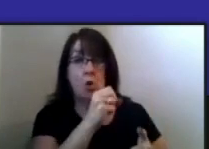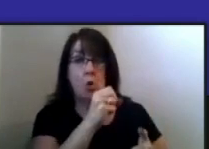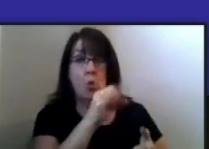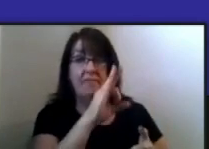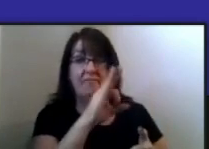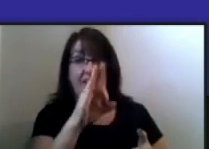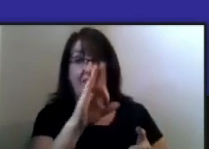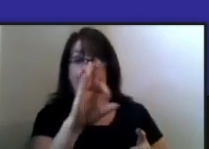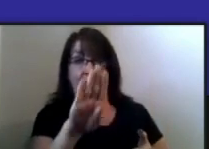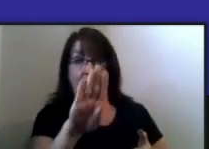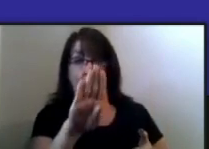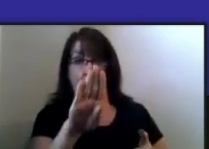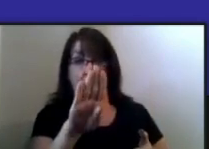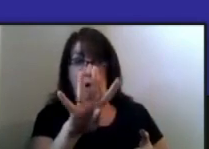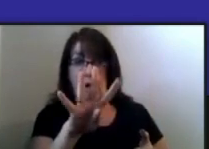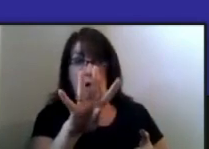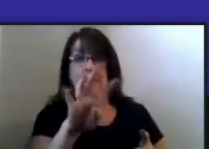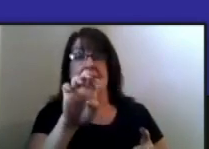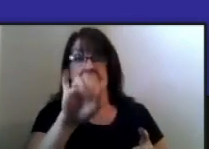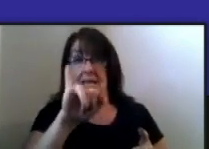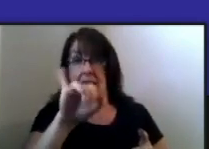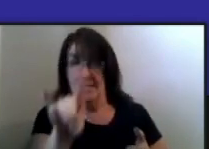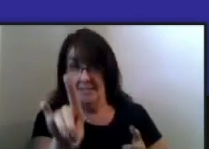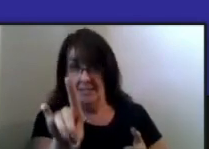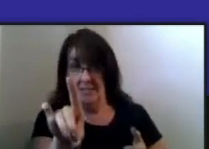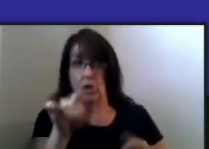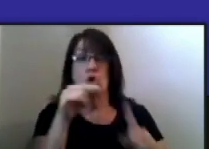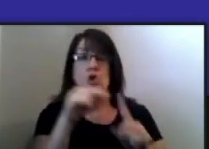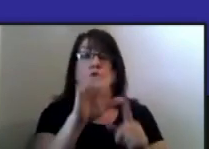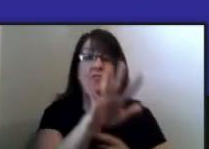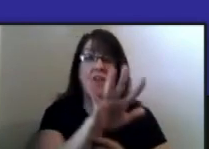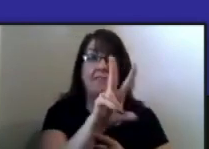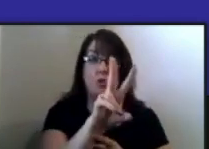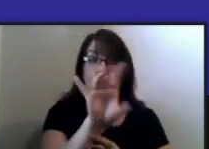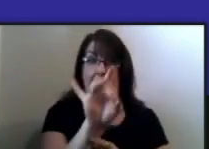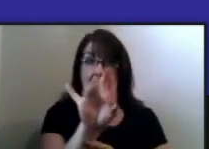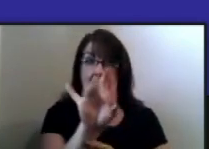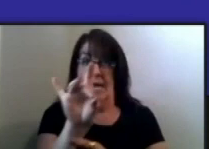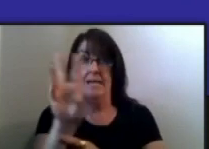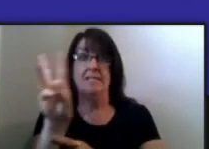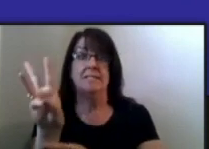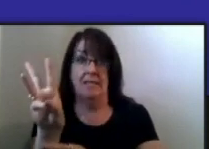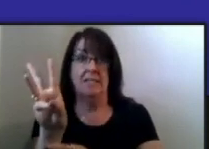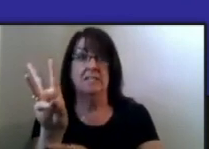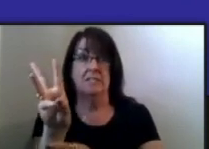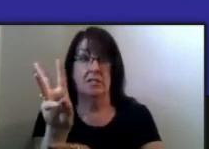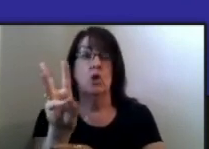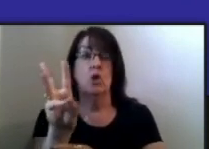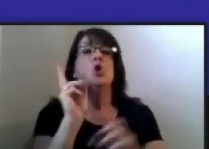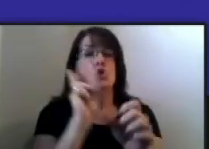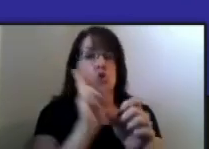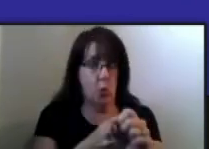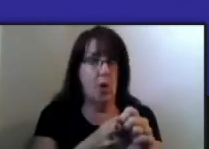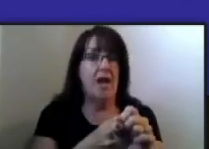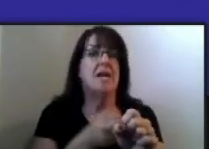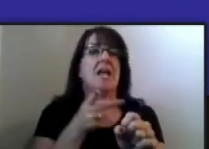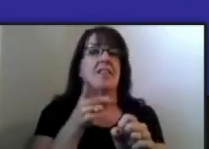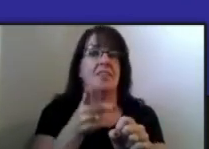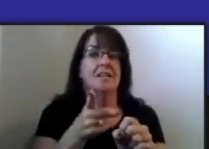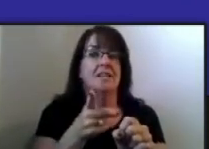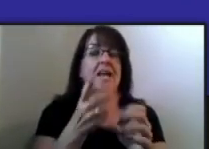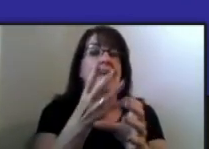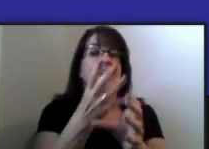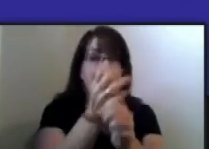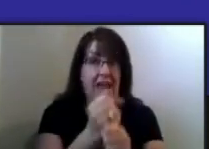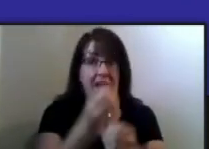OFF, the number 4, EID, to 52886. Join this movement to receive updates as